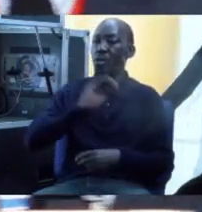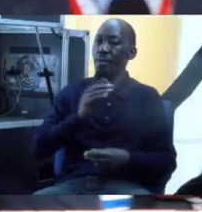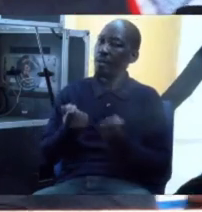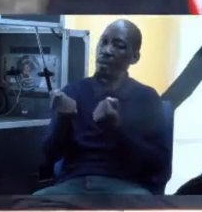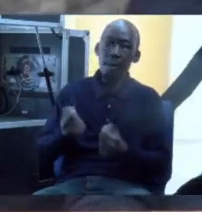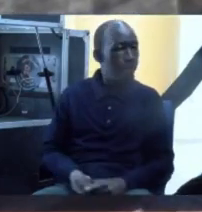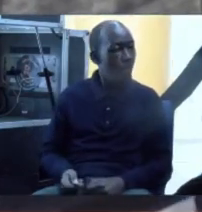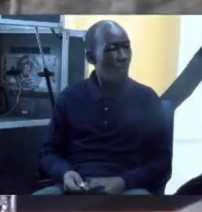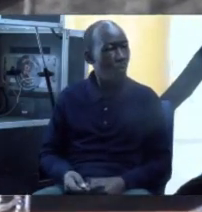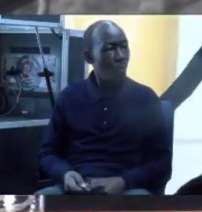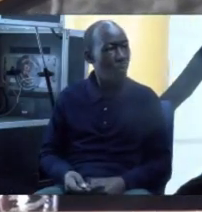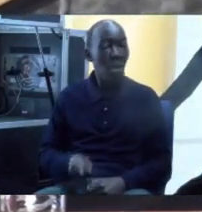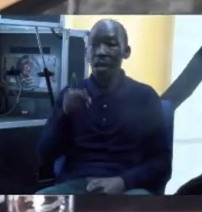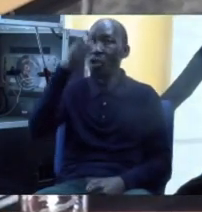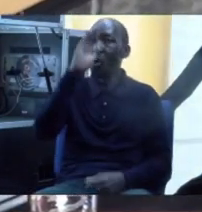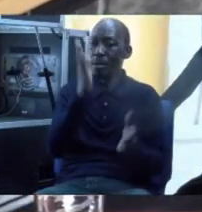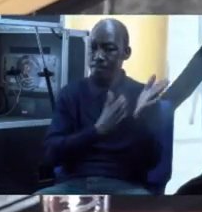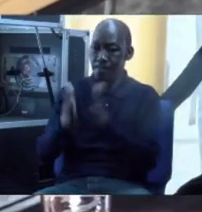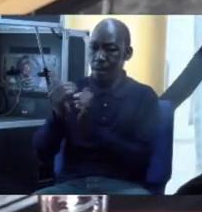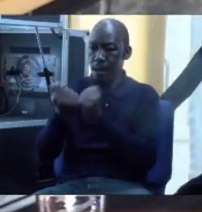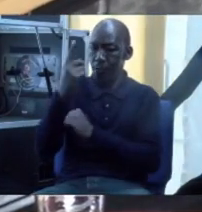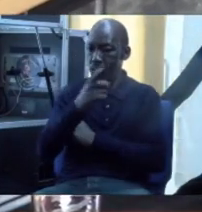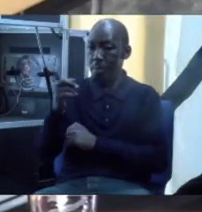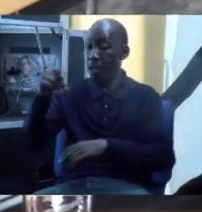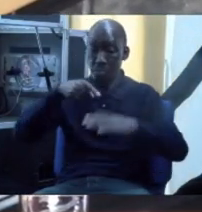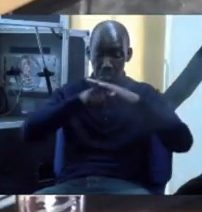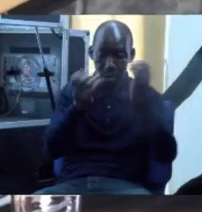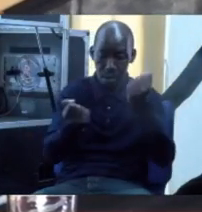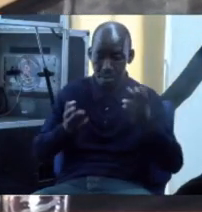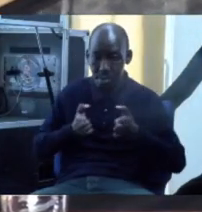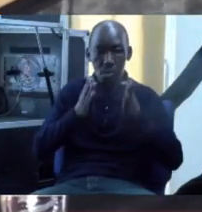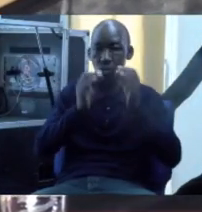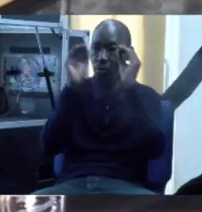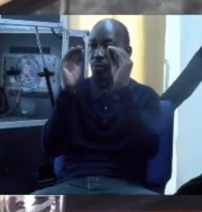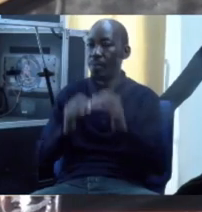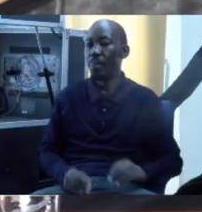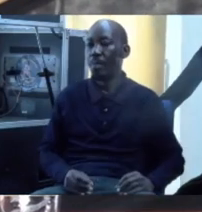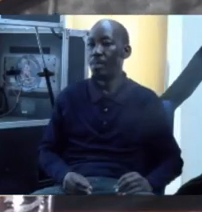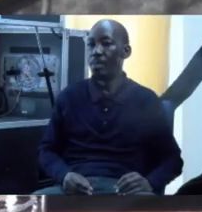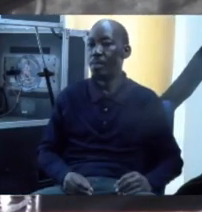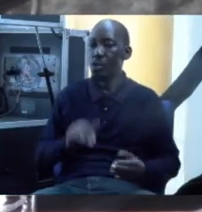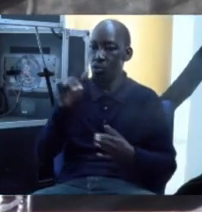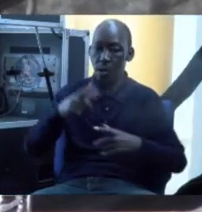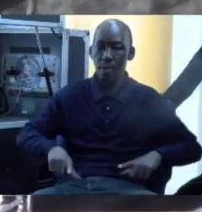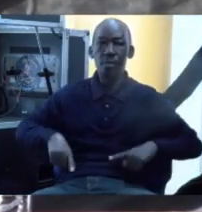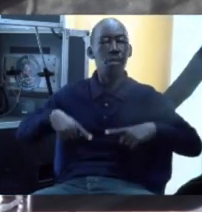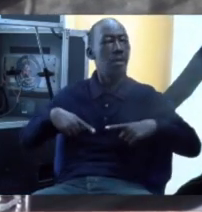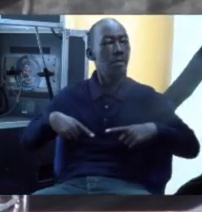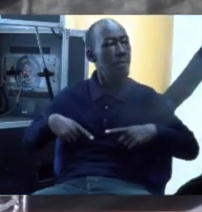God had prepared a car for you. Na Bwana alikuandalia gari. But you never entered. Lakini haukuliingia. That you have lived